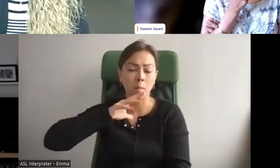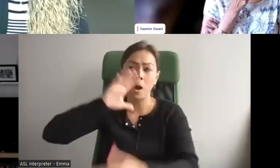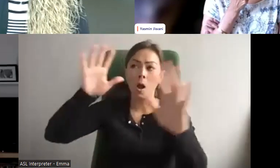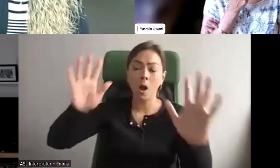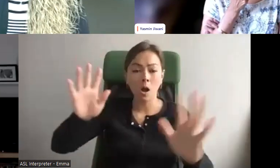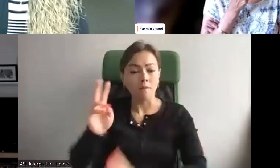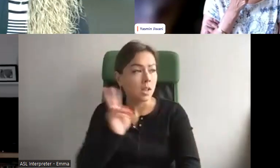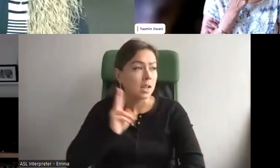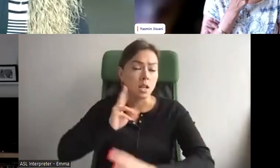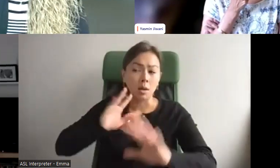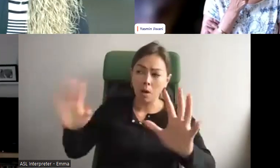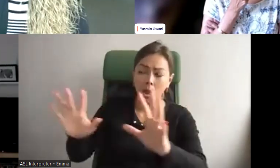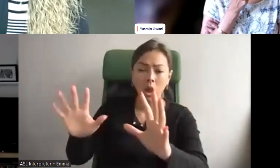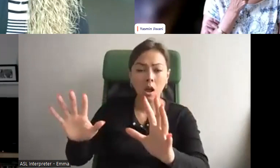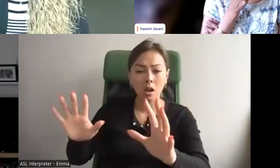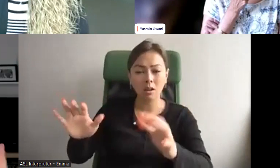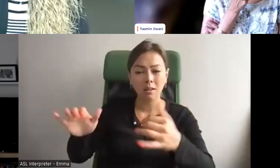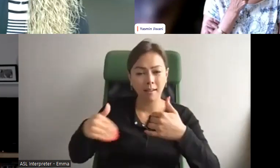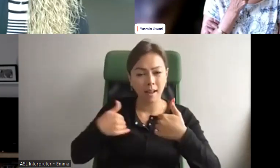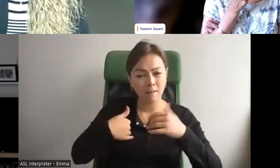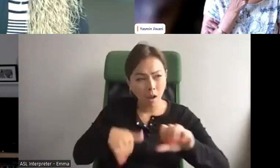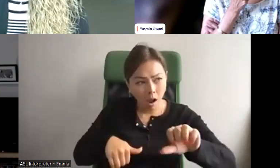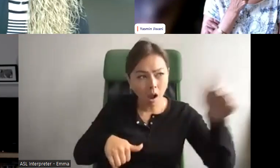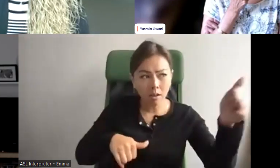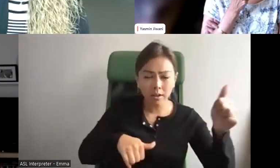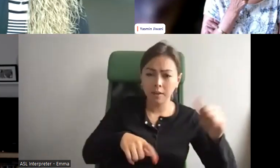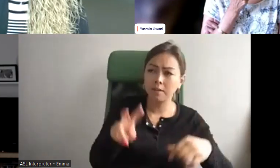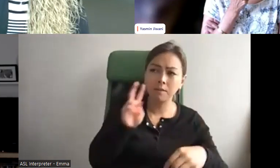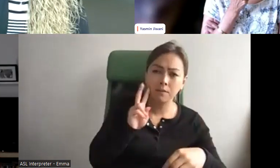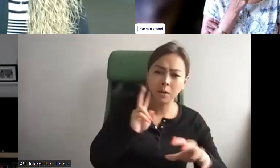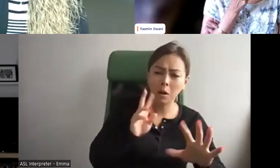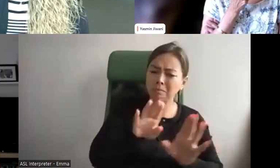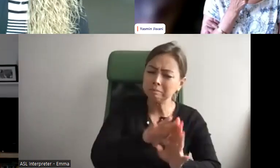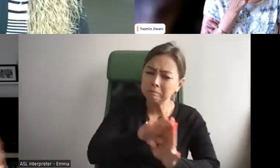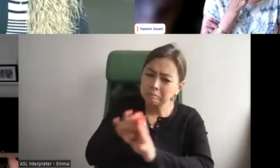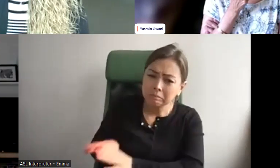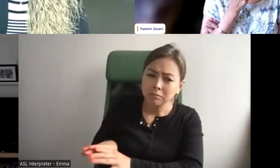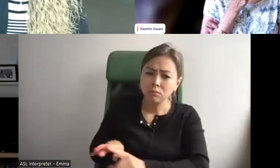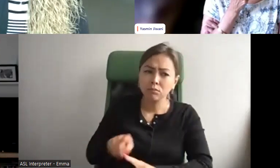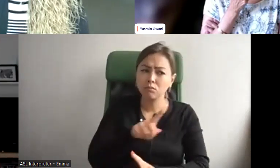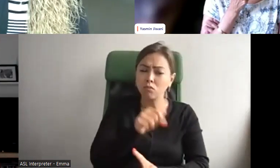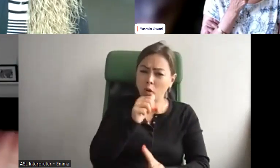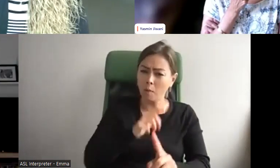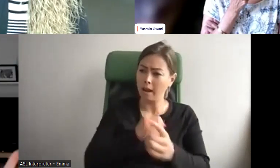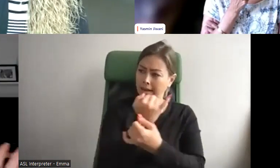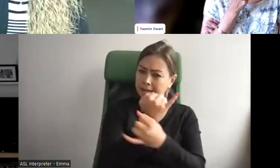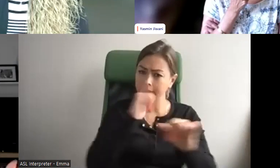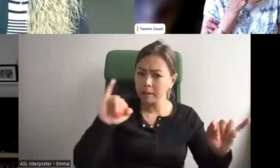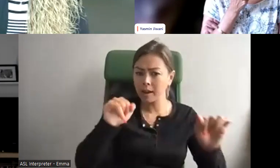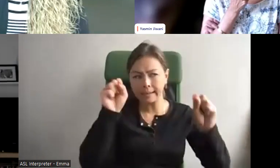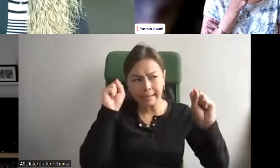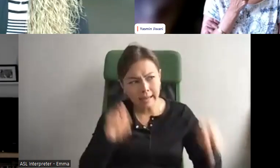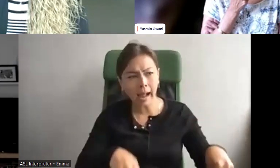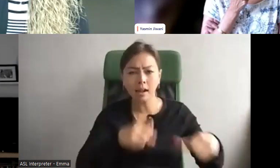there isn't the counter content that portrays and reinforces our agency and our capacity in every other